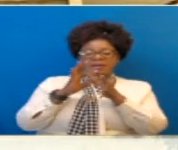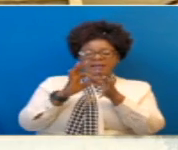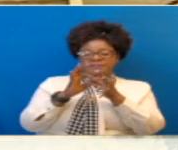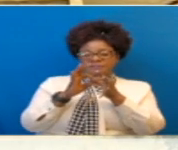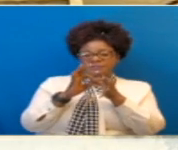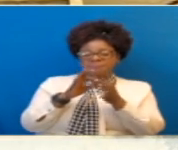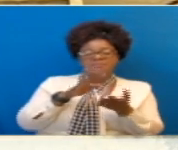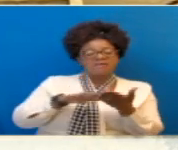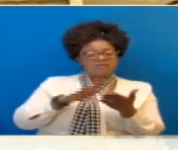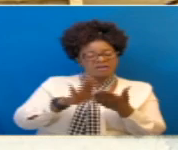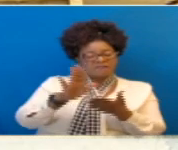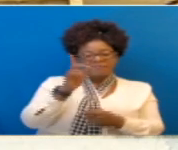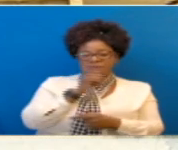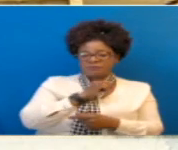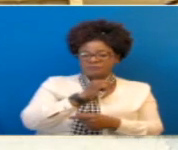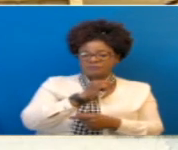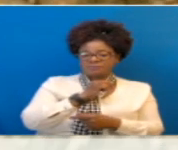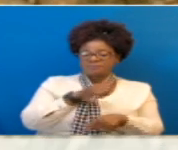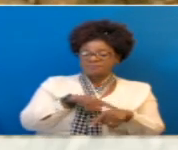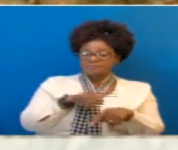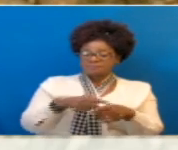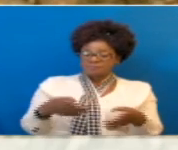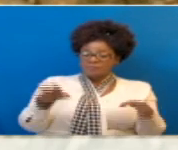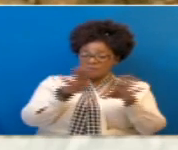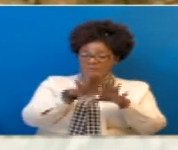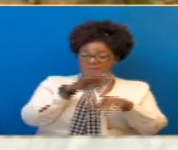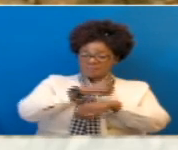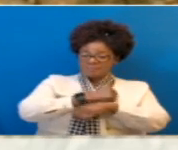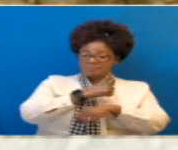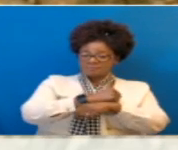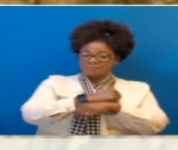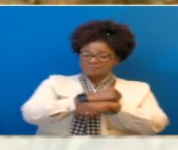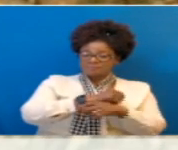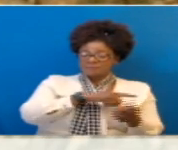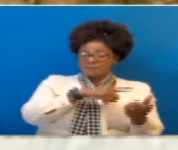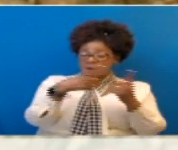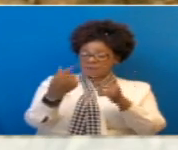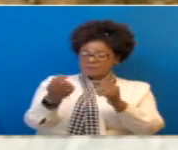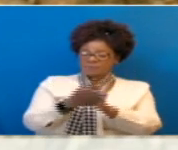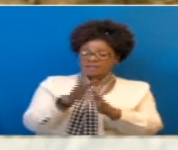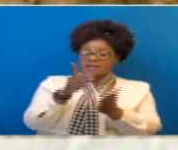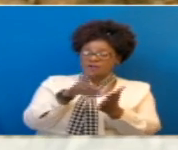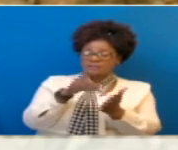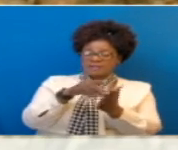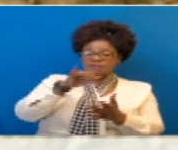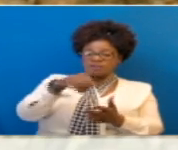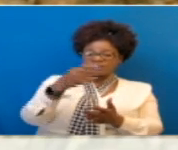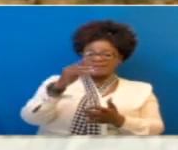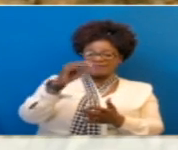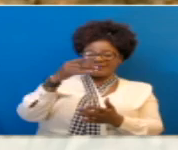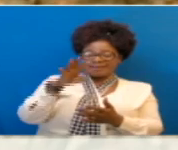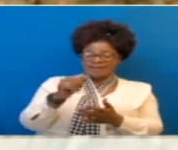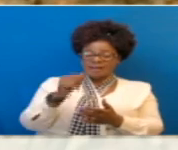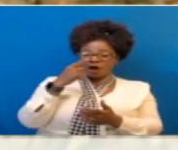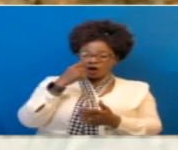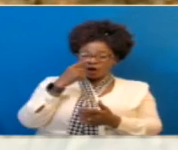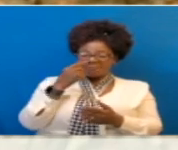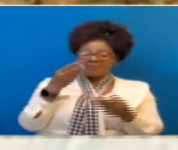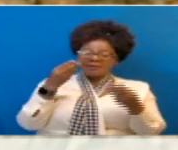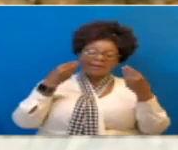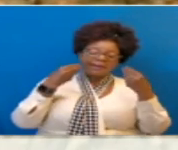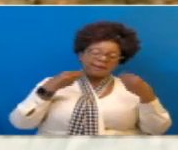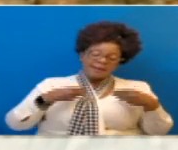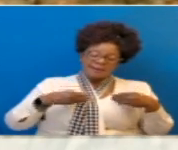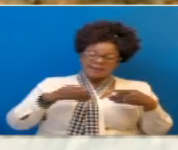I forgave him. And when I closed school, we went with Dr. Josephine Kulair. We went to our home. They cried,